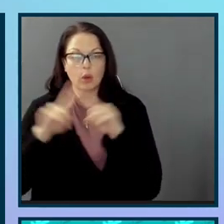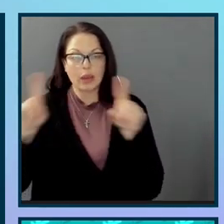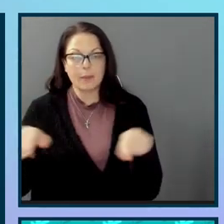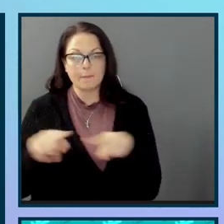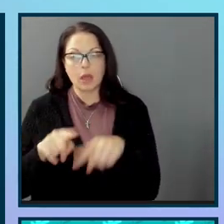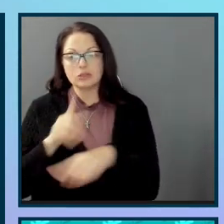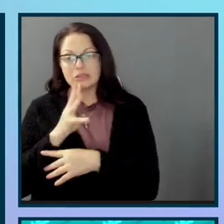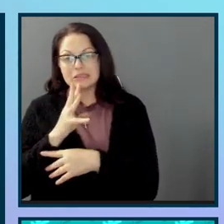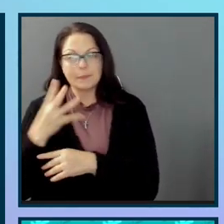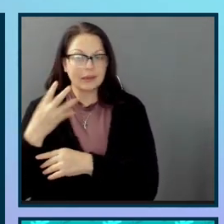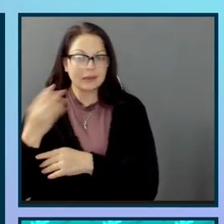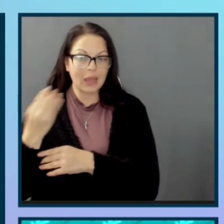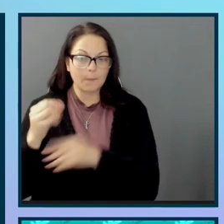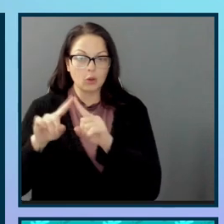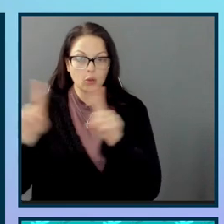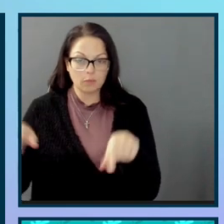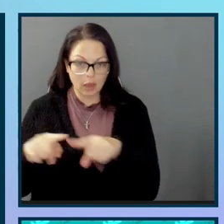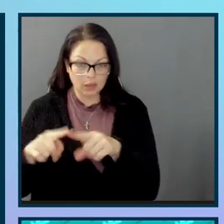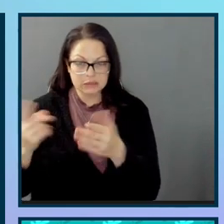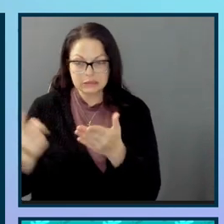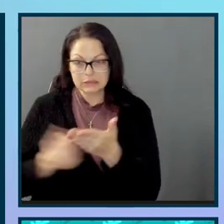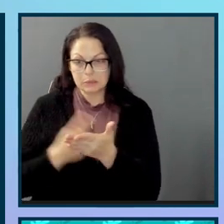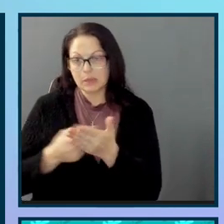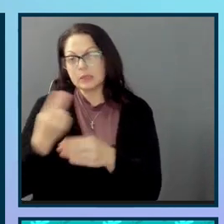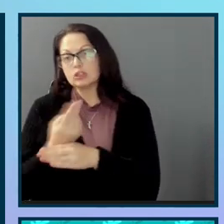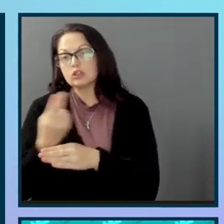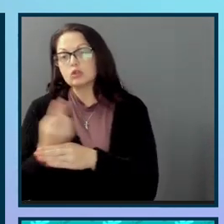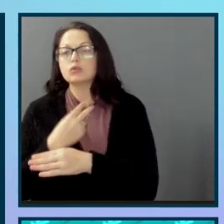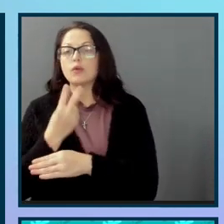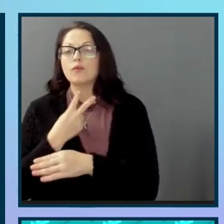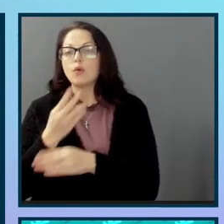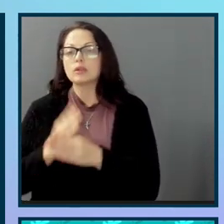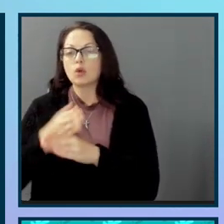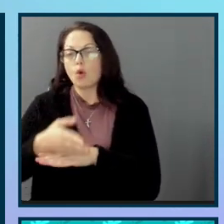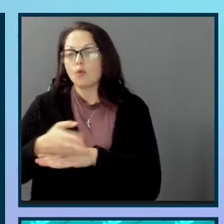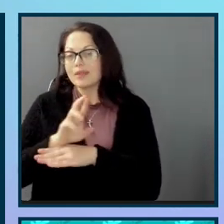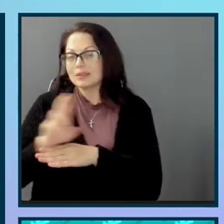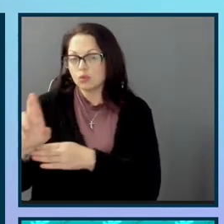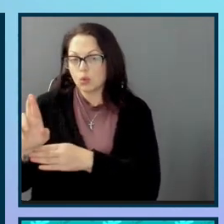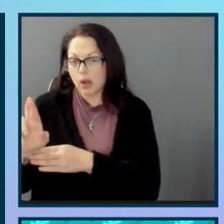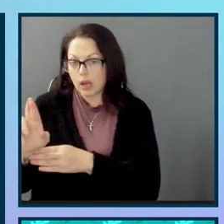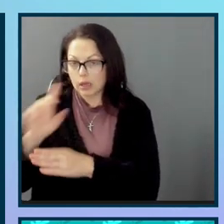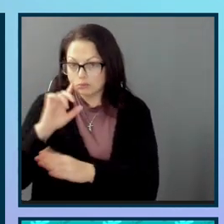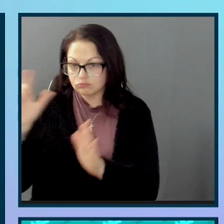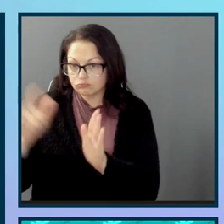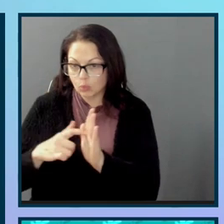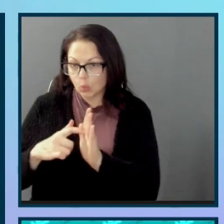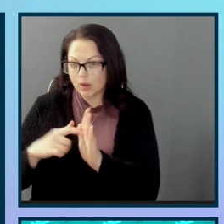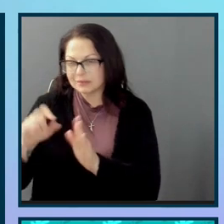is essentially subtitles for VoiceOver. And then to the right, where you see the Spatium